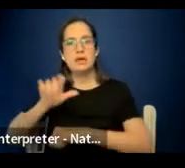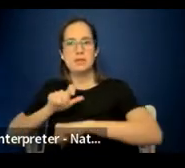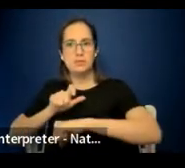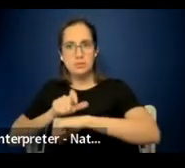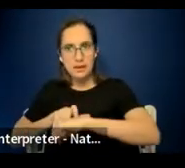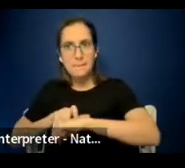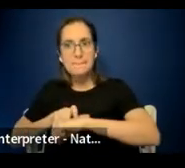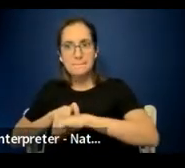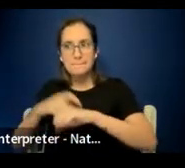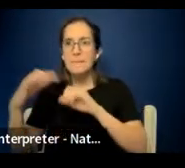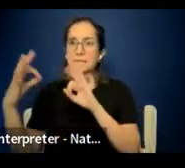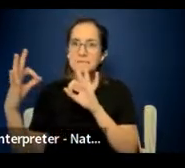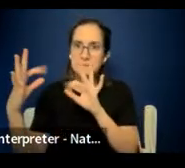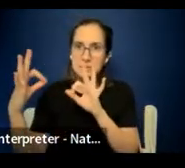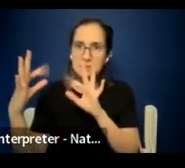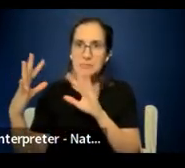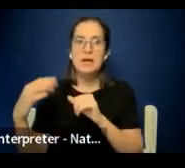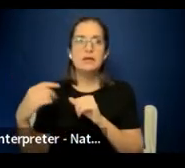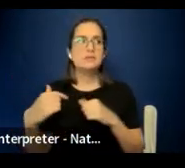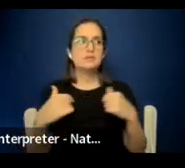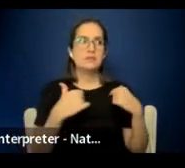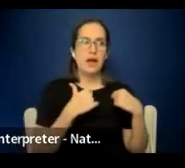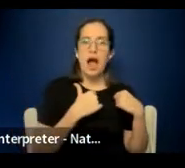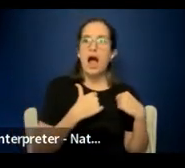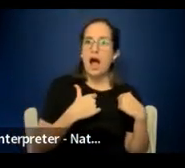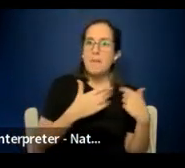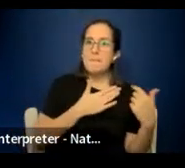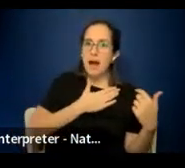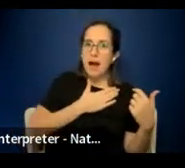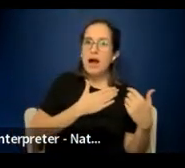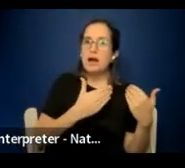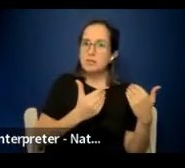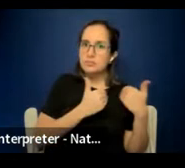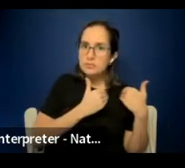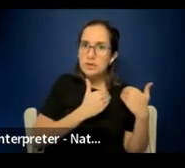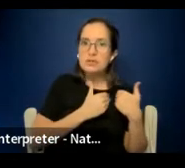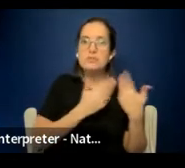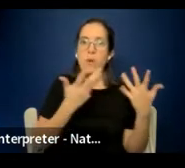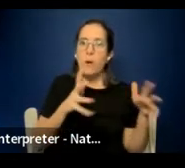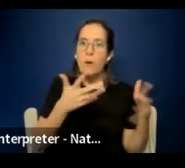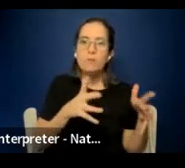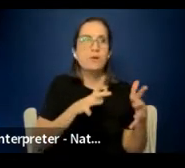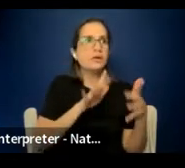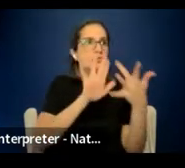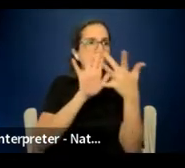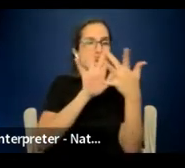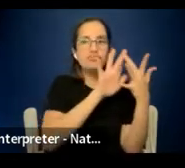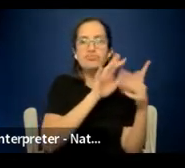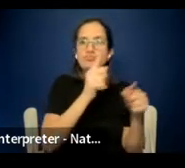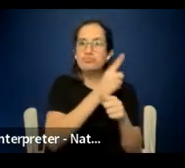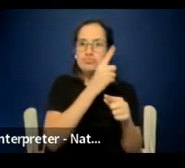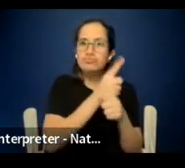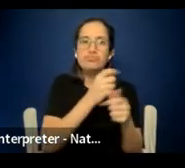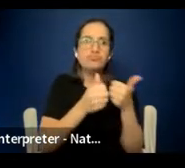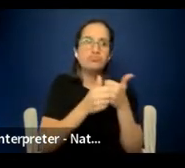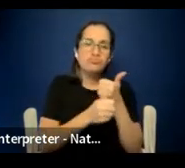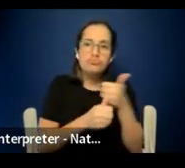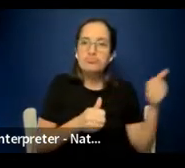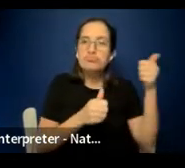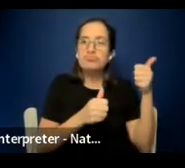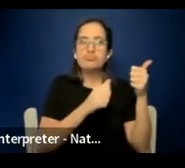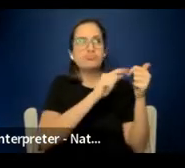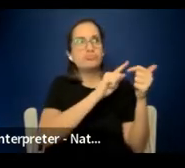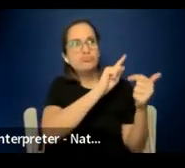giving feedback in a coordinated way and, you know, early points throughout the process to be able to say, you know,